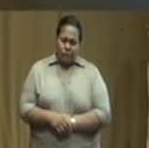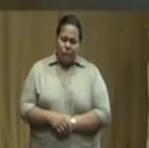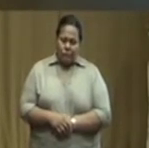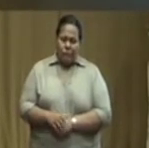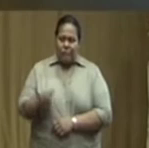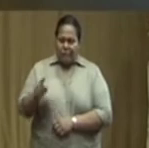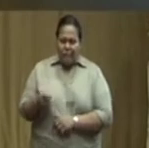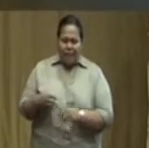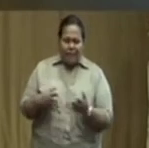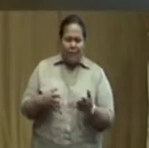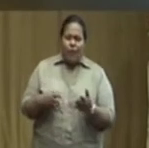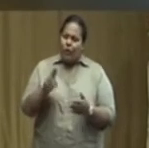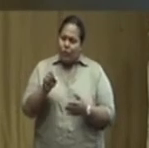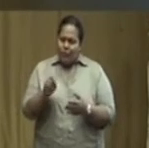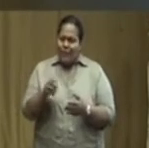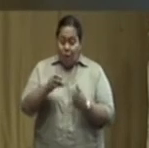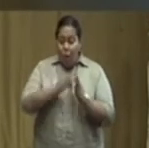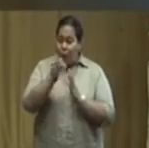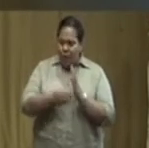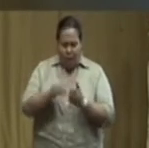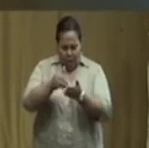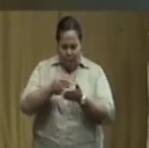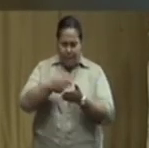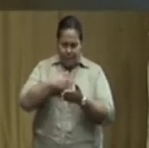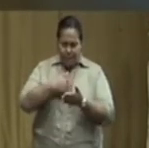current techniques and for giving new ideas.